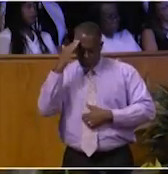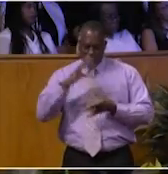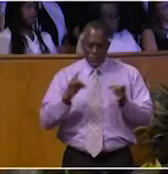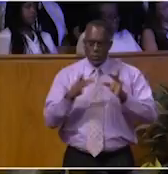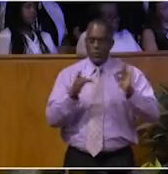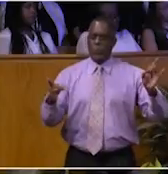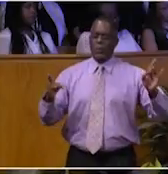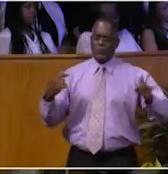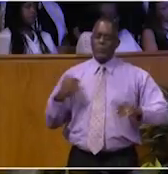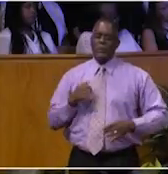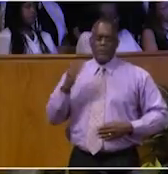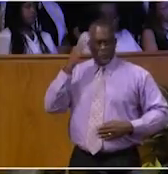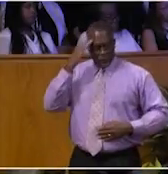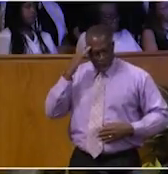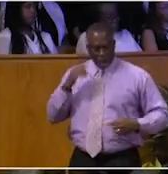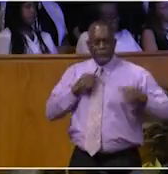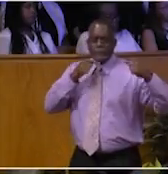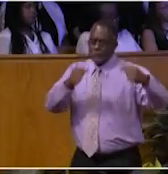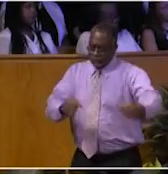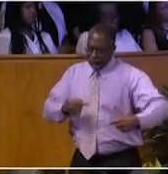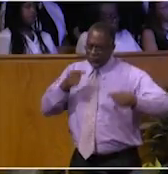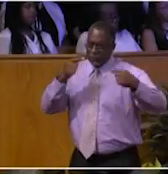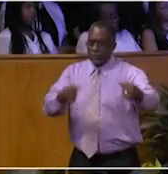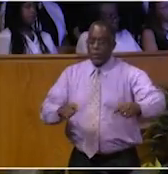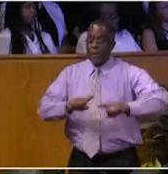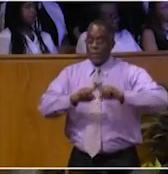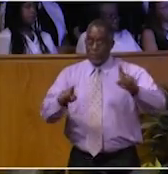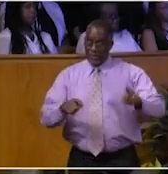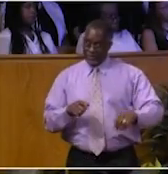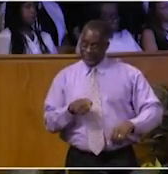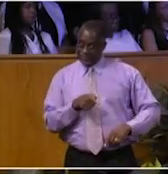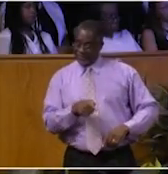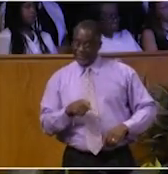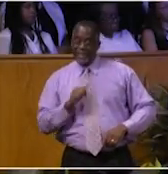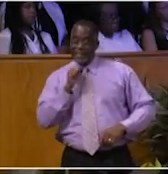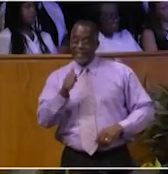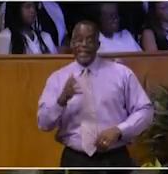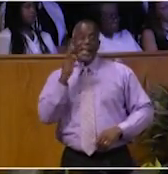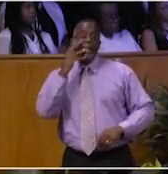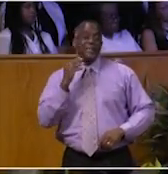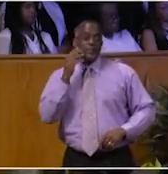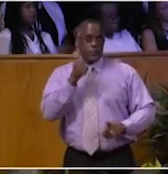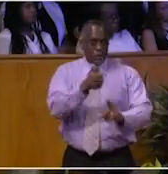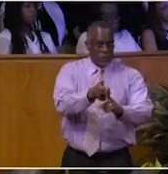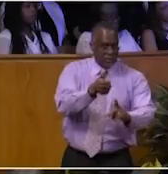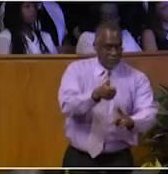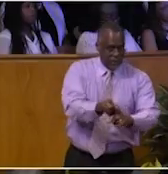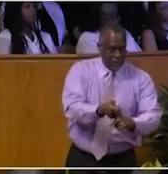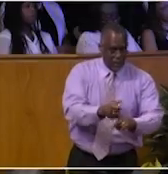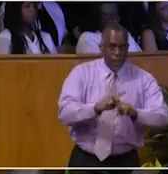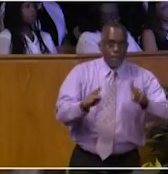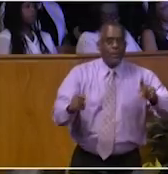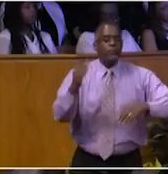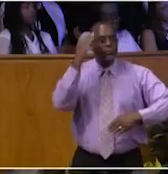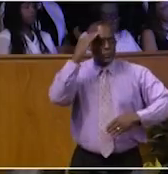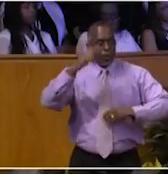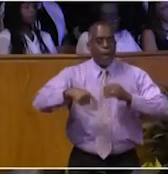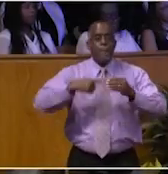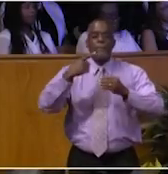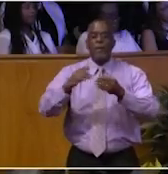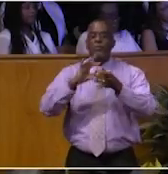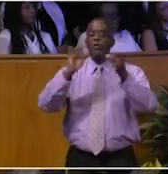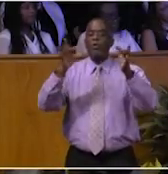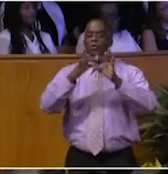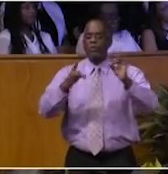our struggle. They were not present back then and could not relate to the current situation. Does that sound